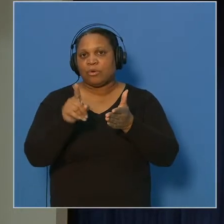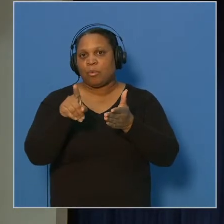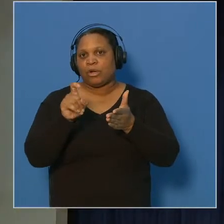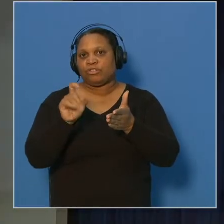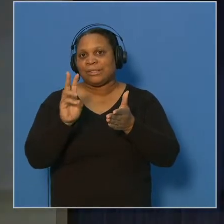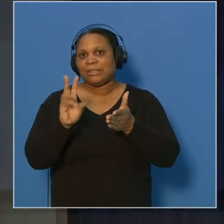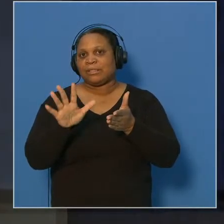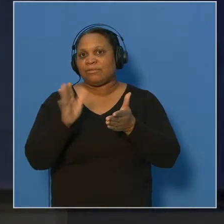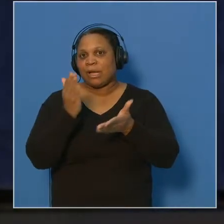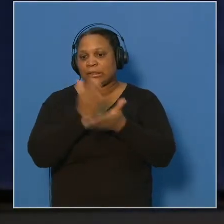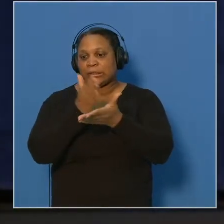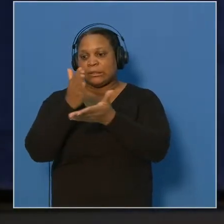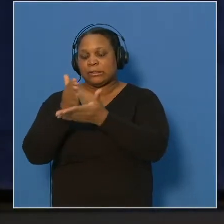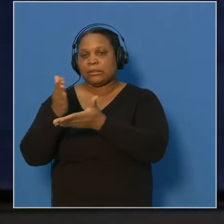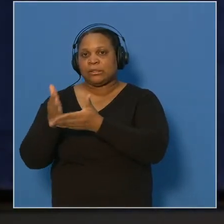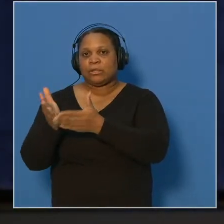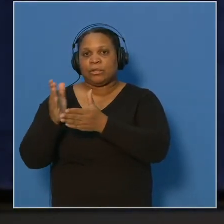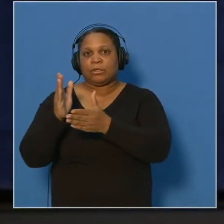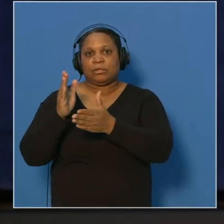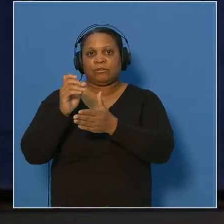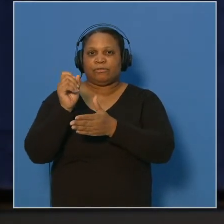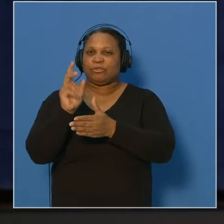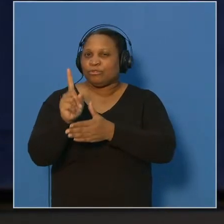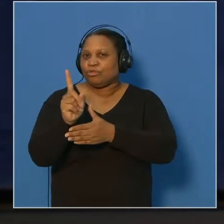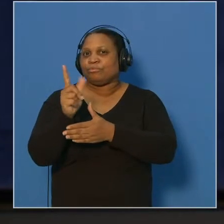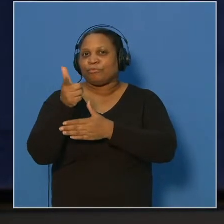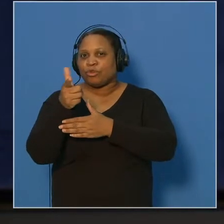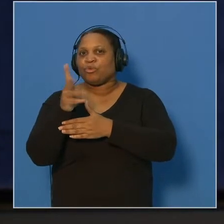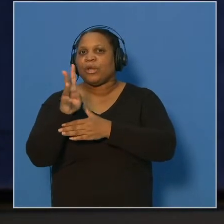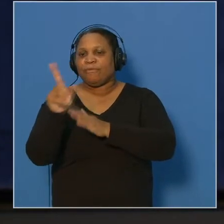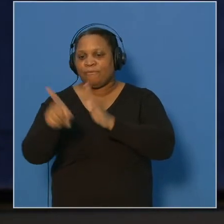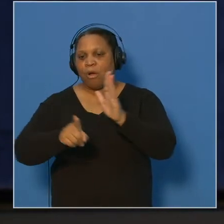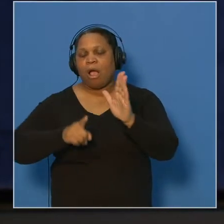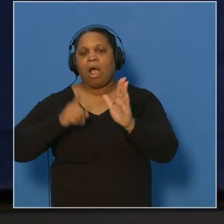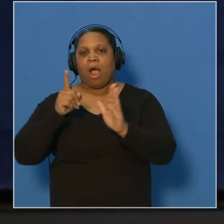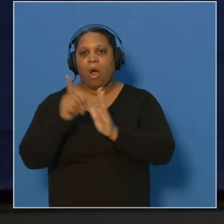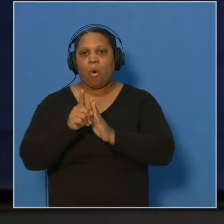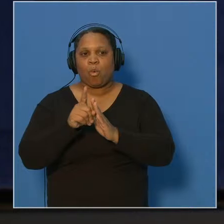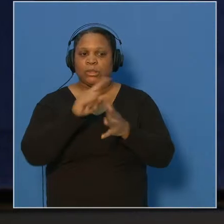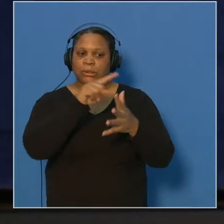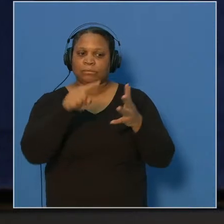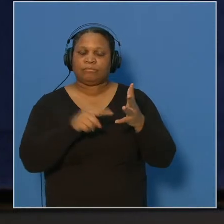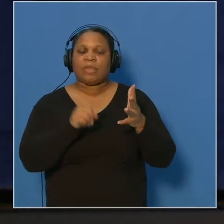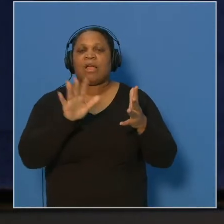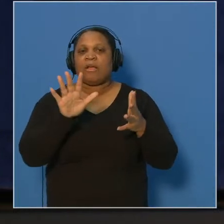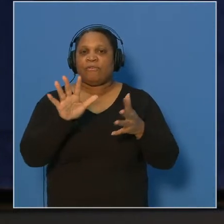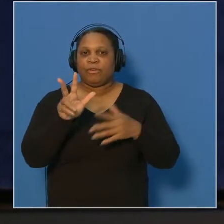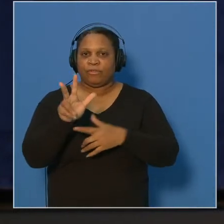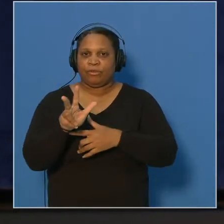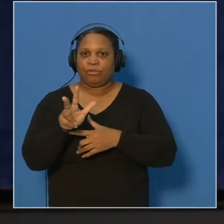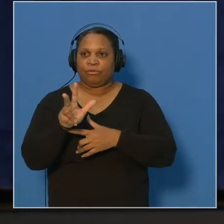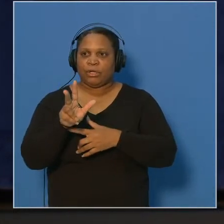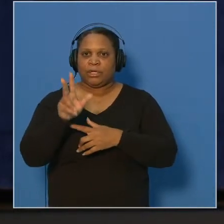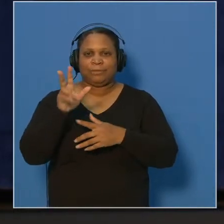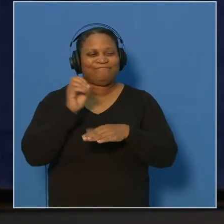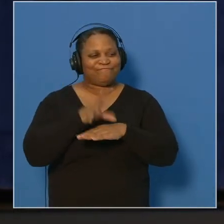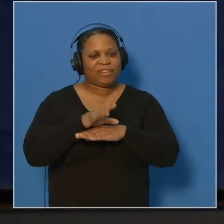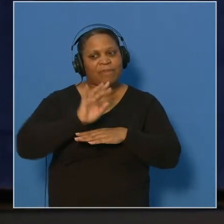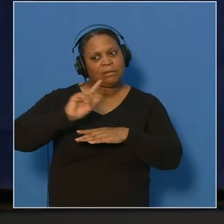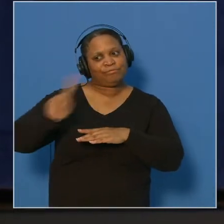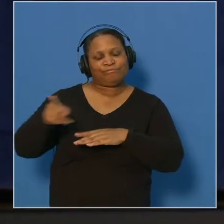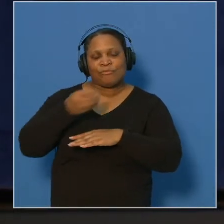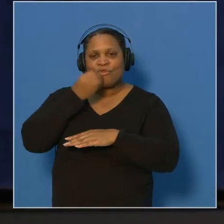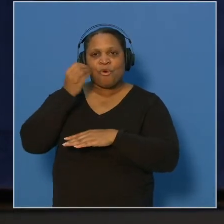11,165 stops over a 24-hour period. Of these, 53 were advised to return home, and